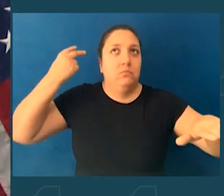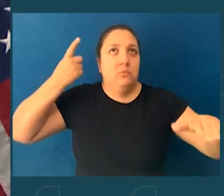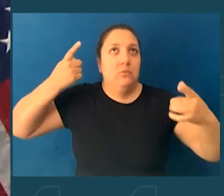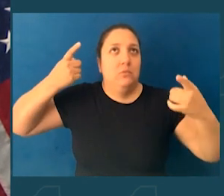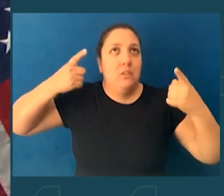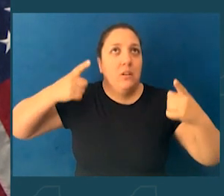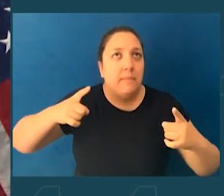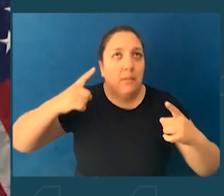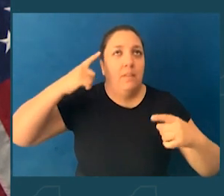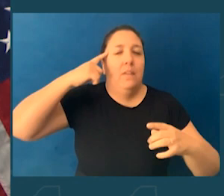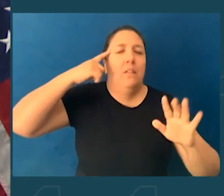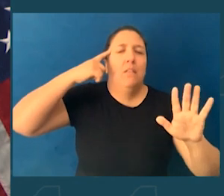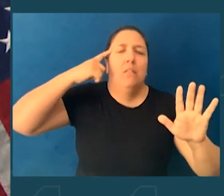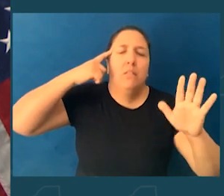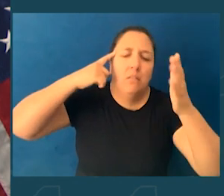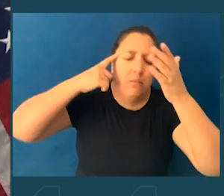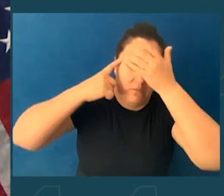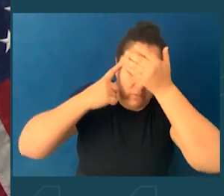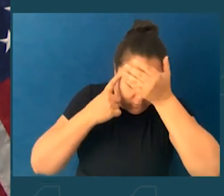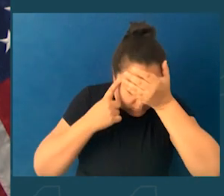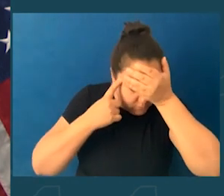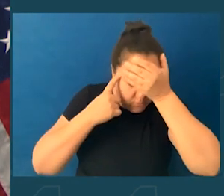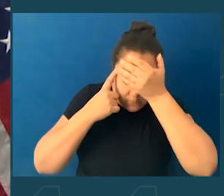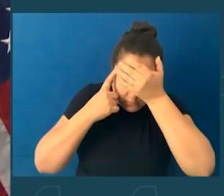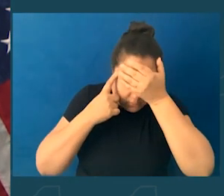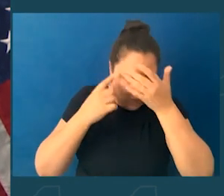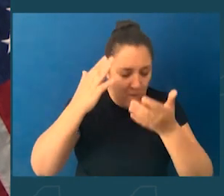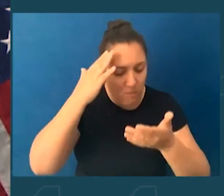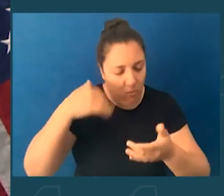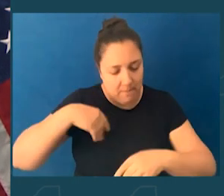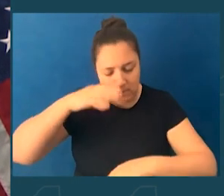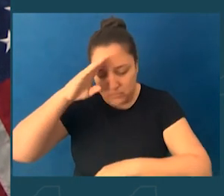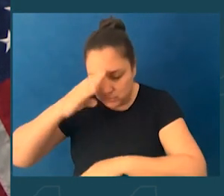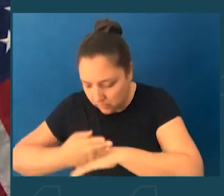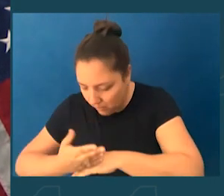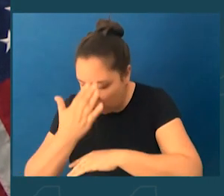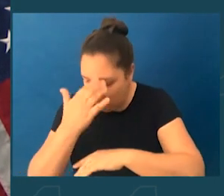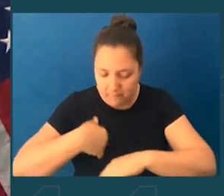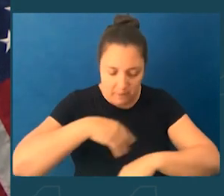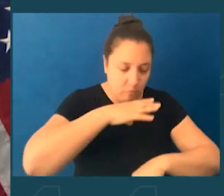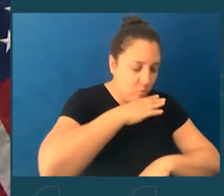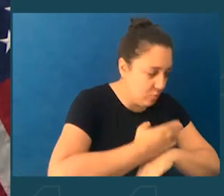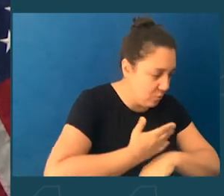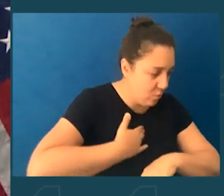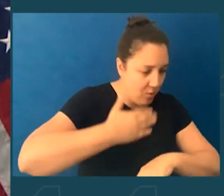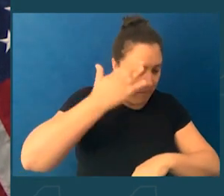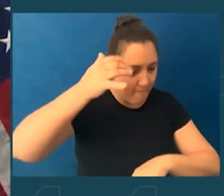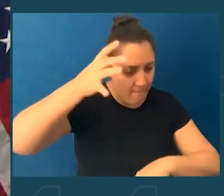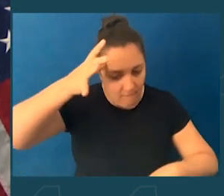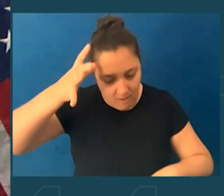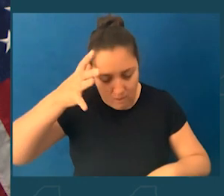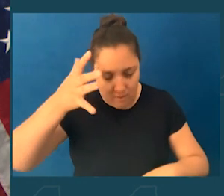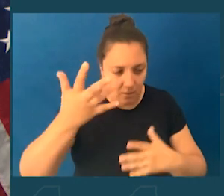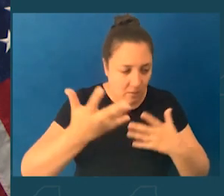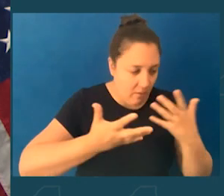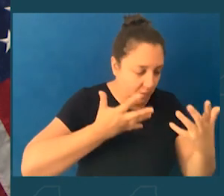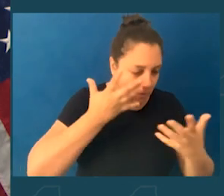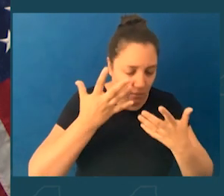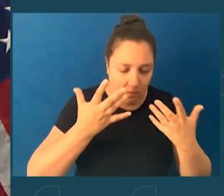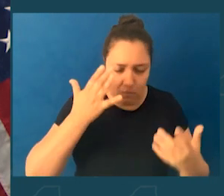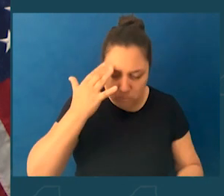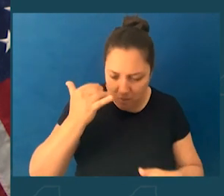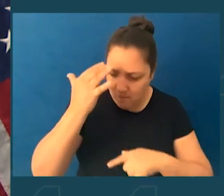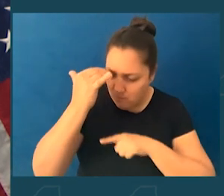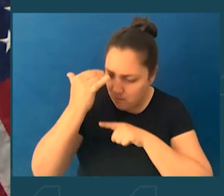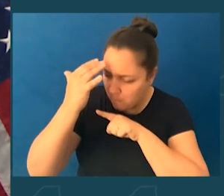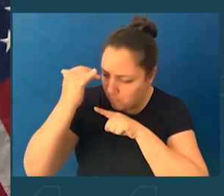why my father, why my wife, my husband, my grandma, why? And there are no answers. And